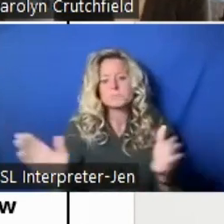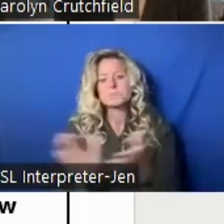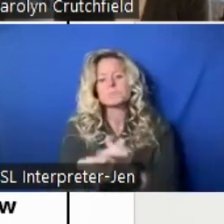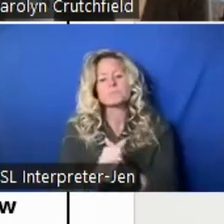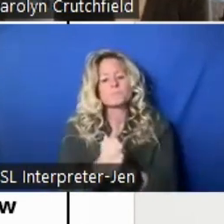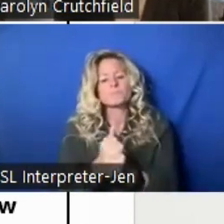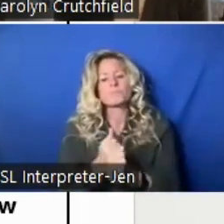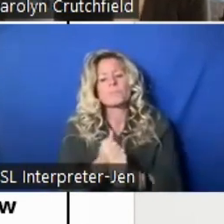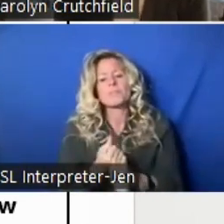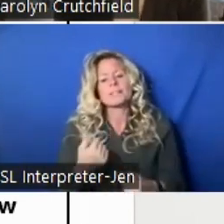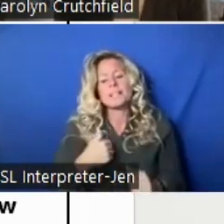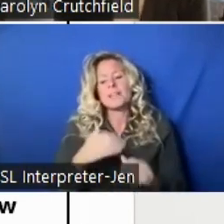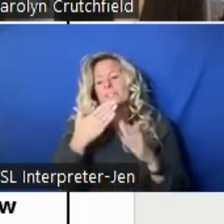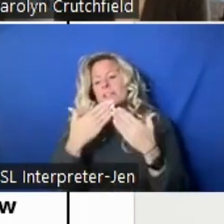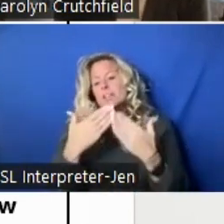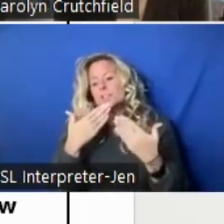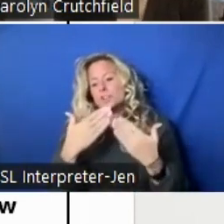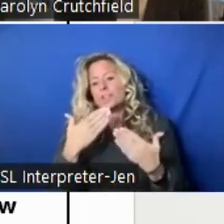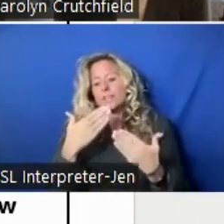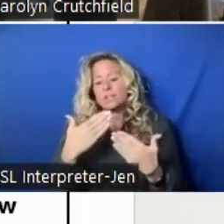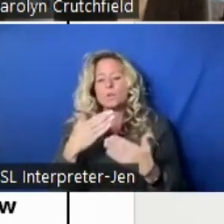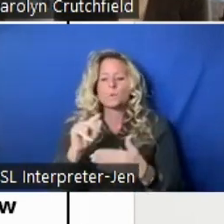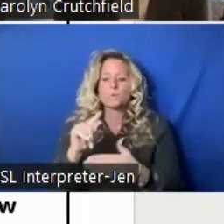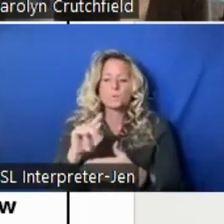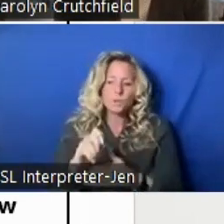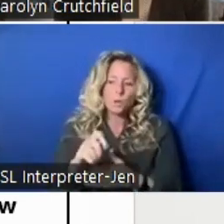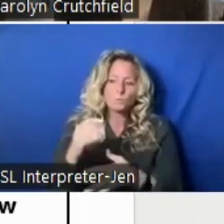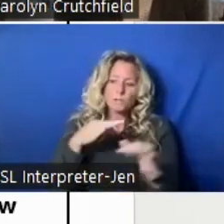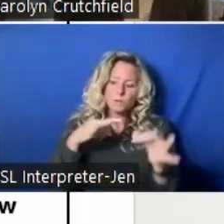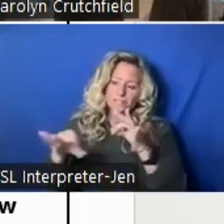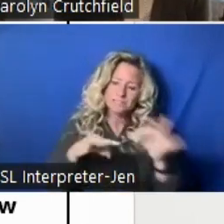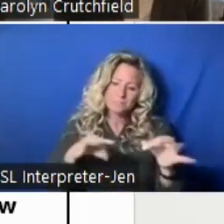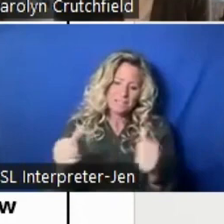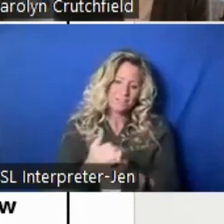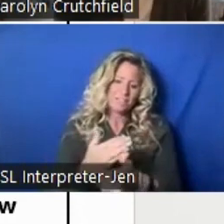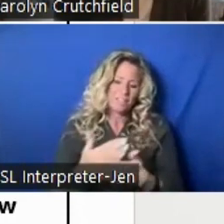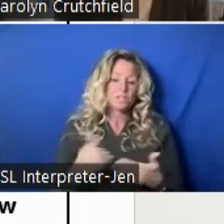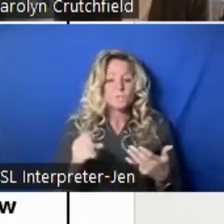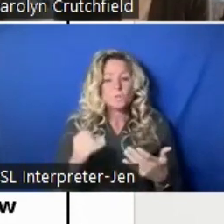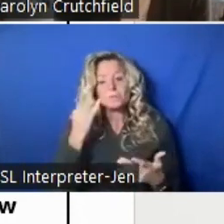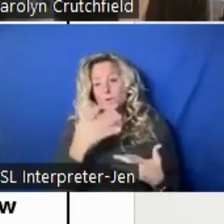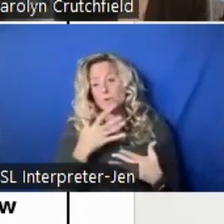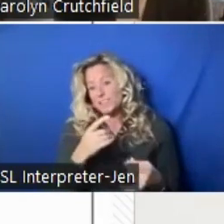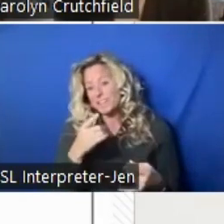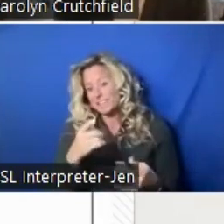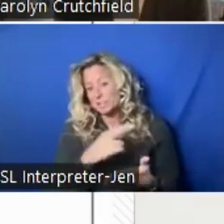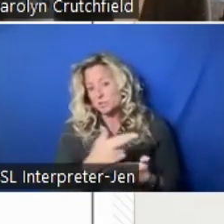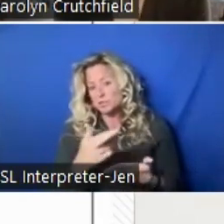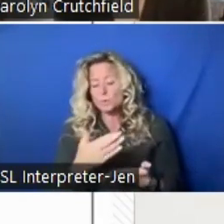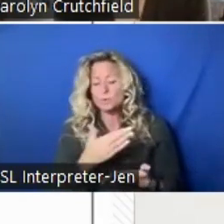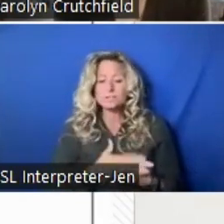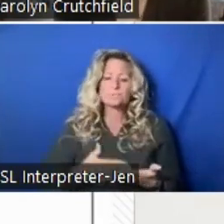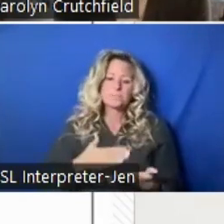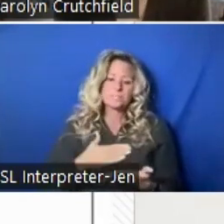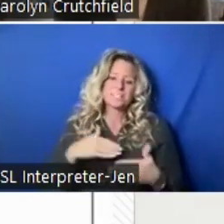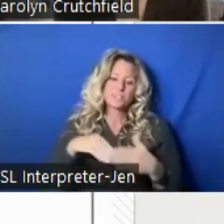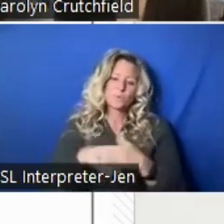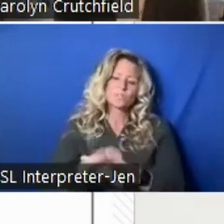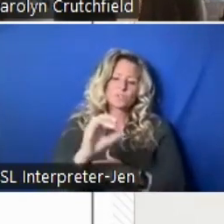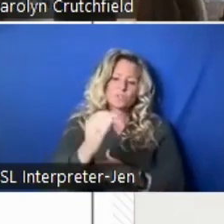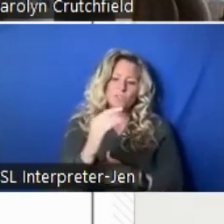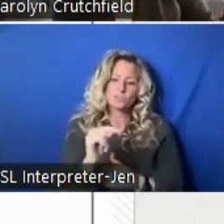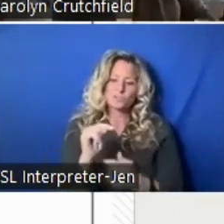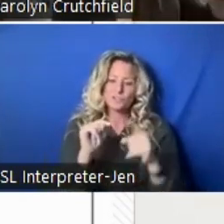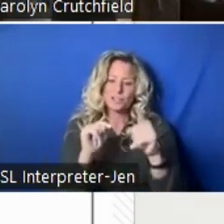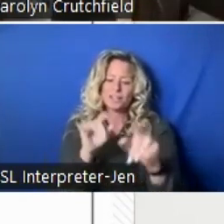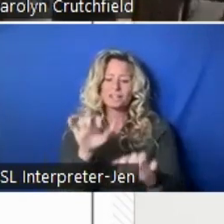write that great thank you note, and we take you through all of those steps. So if you'd like these resources, please go to the chat,